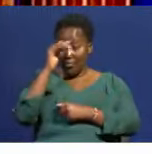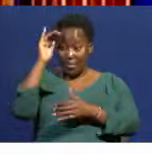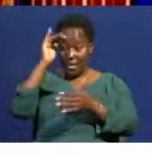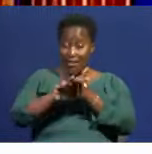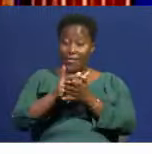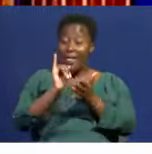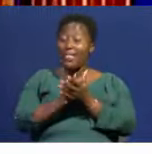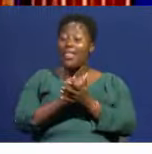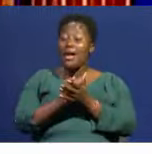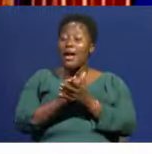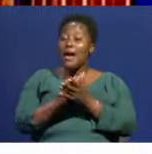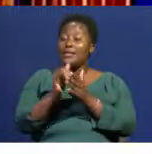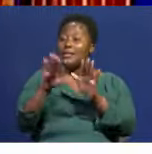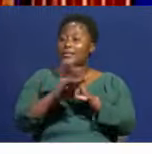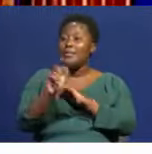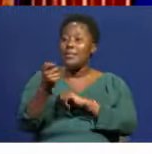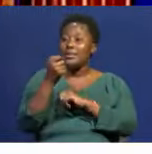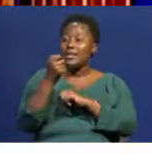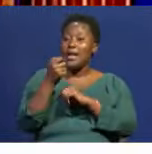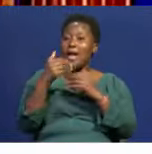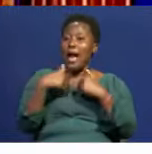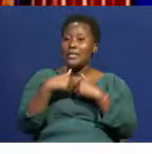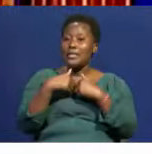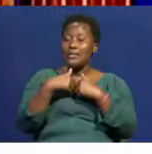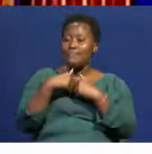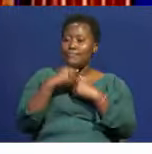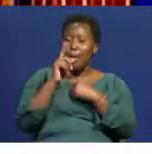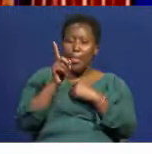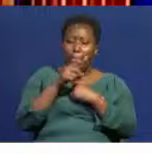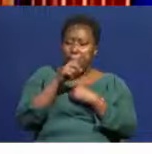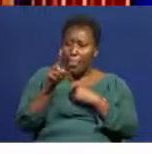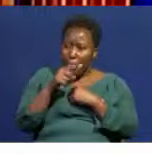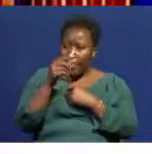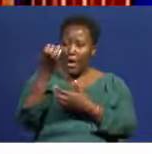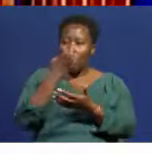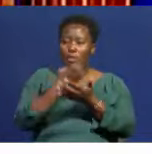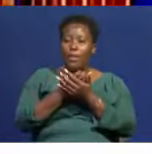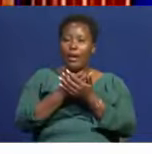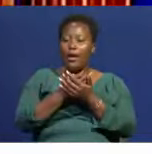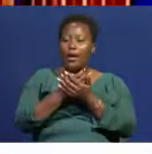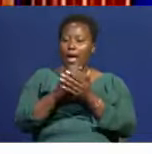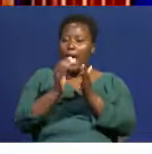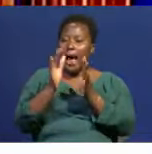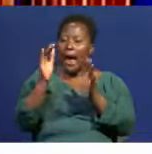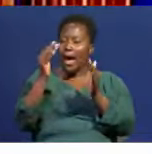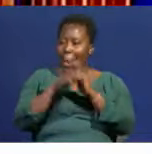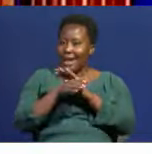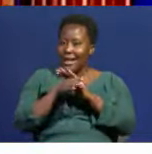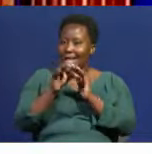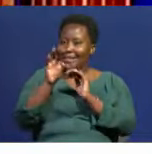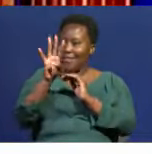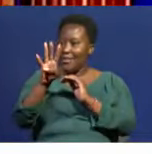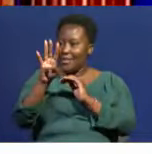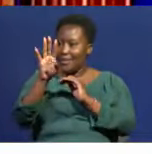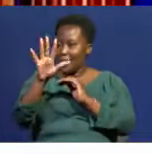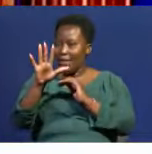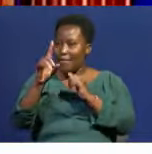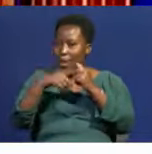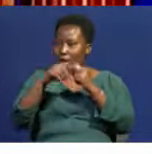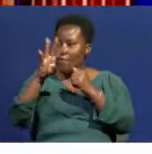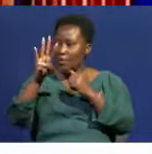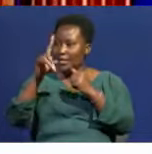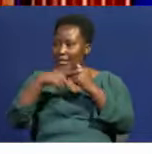that His Excellency the Deputy President has committed gross economic crimes under Section 45(1),